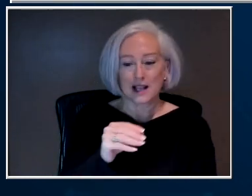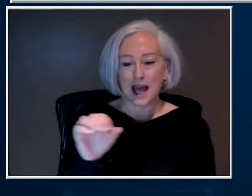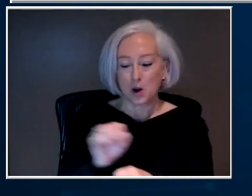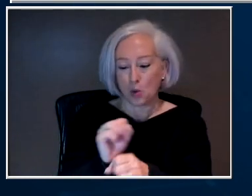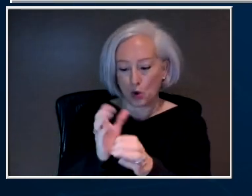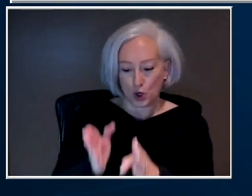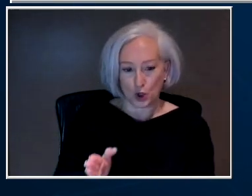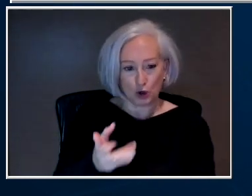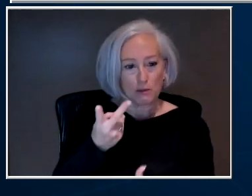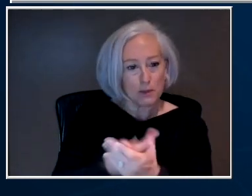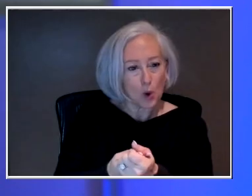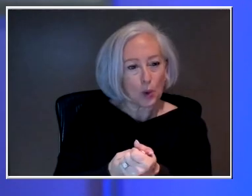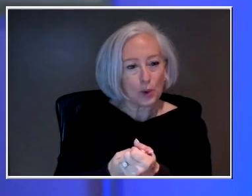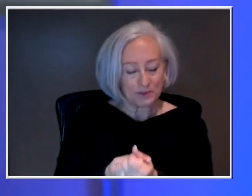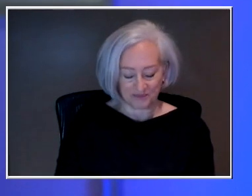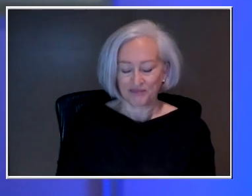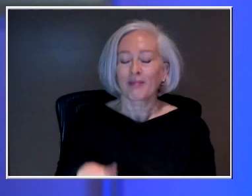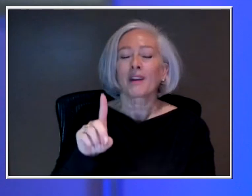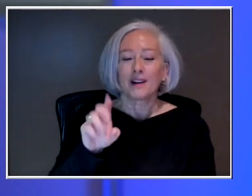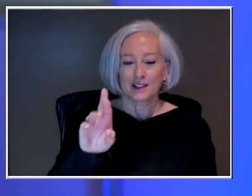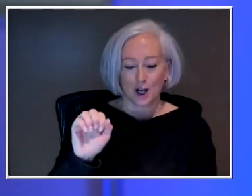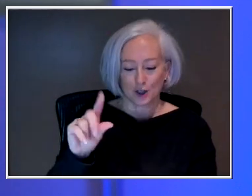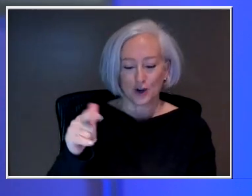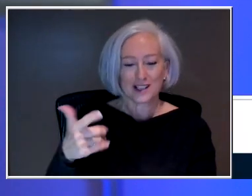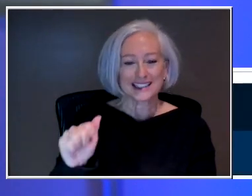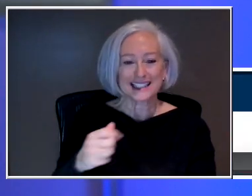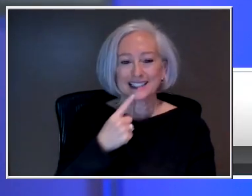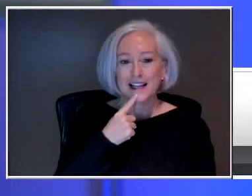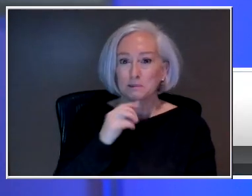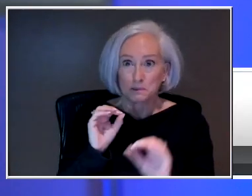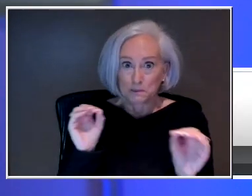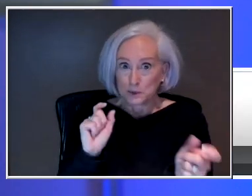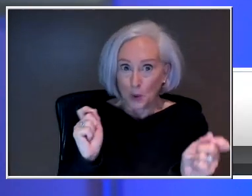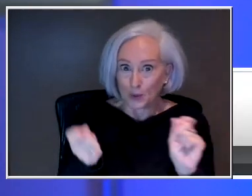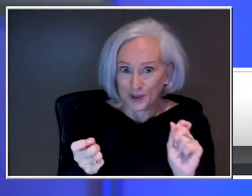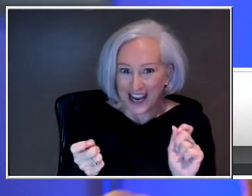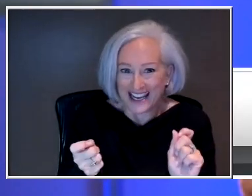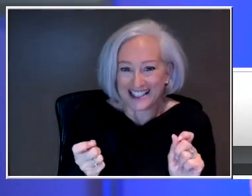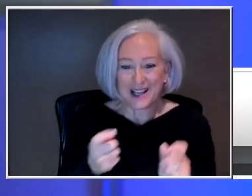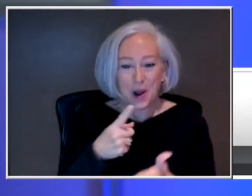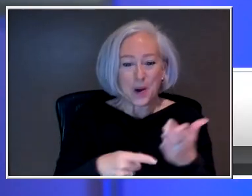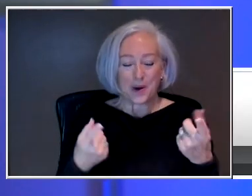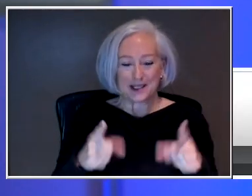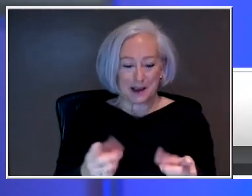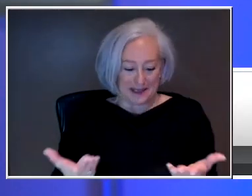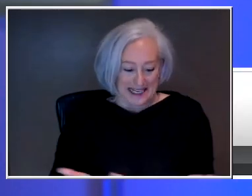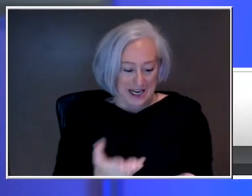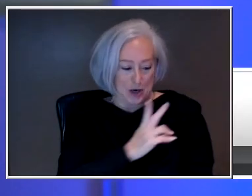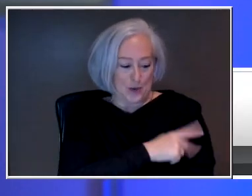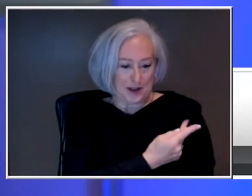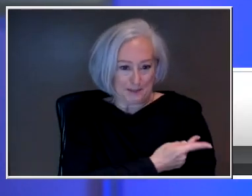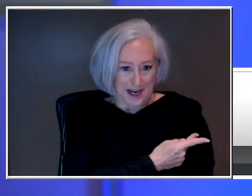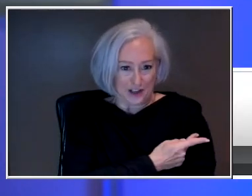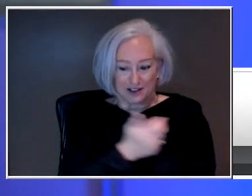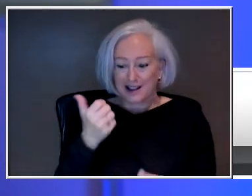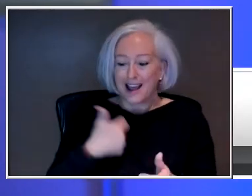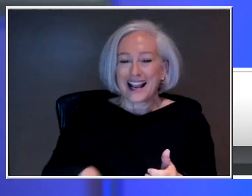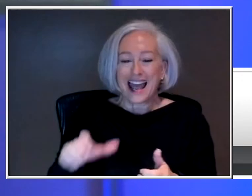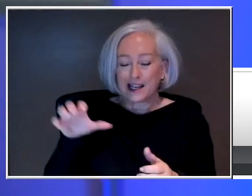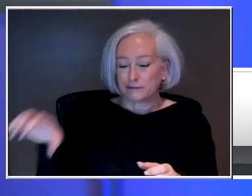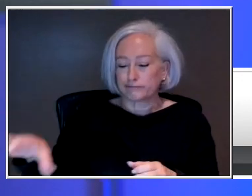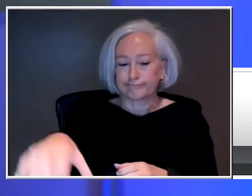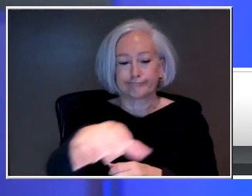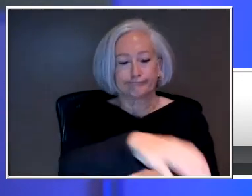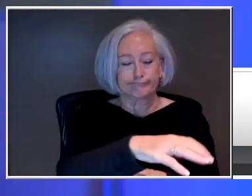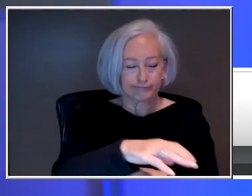Adiga just said, there's no change in what we're doing with our patients on this campus and in any of our campuses and throughout our entire system.